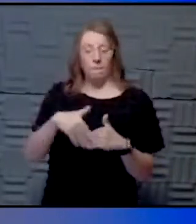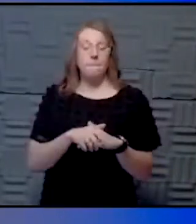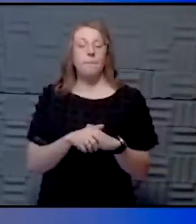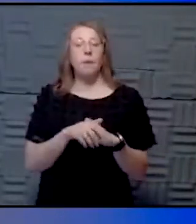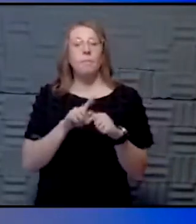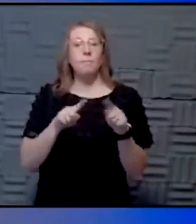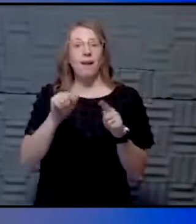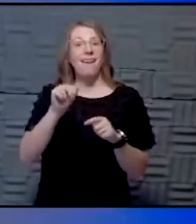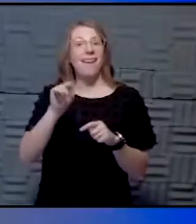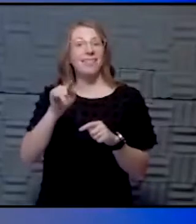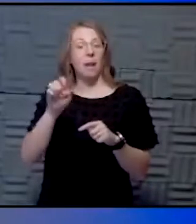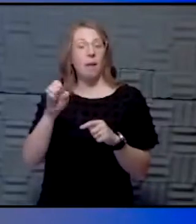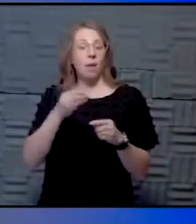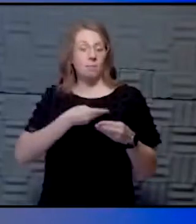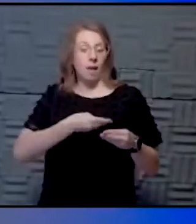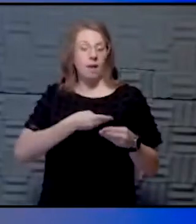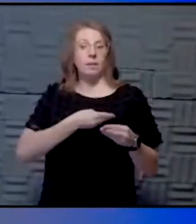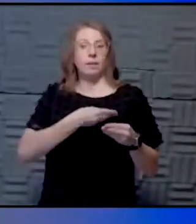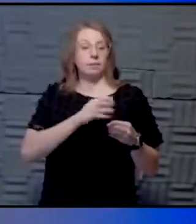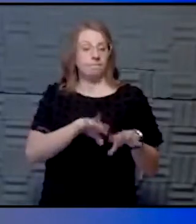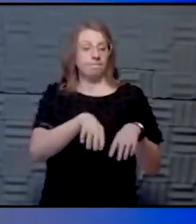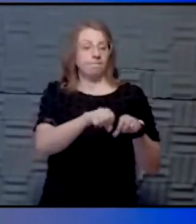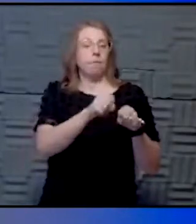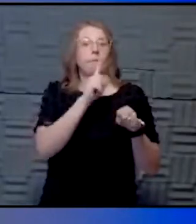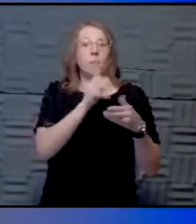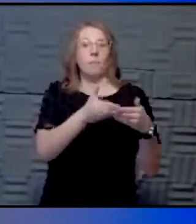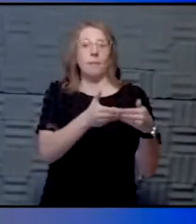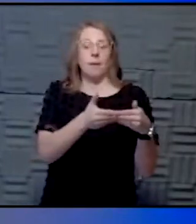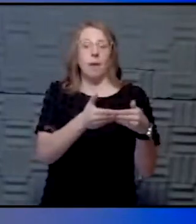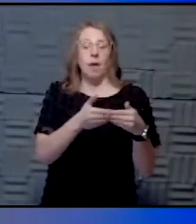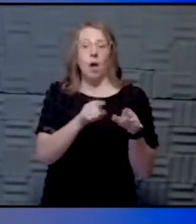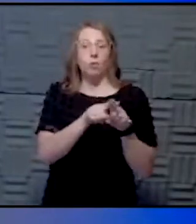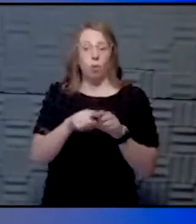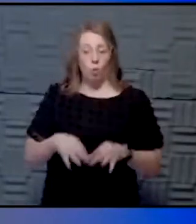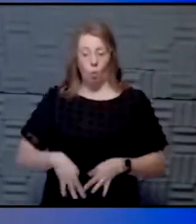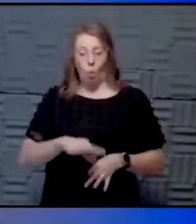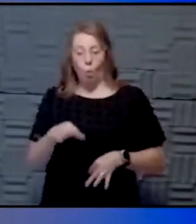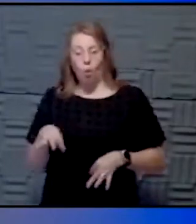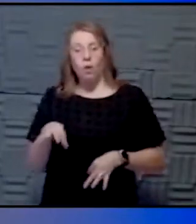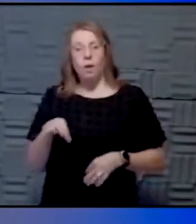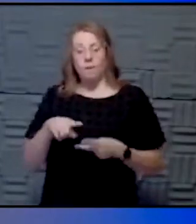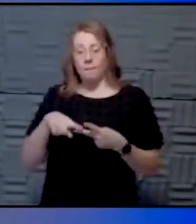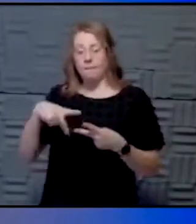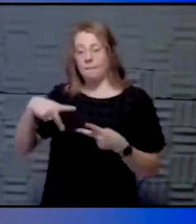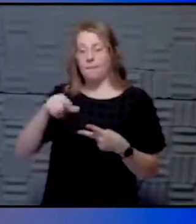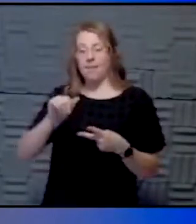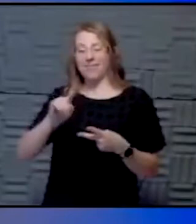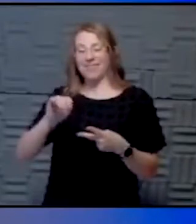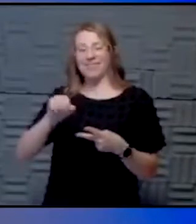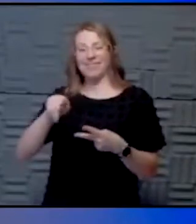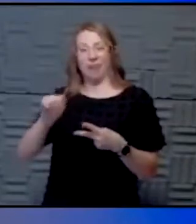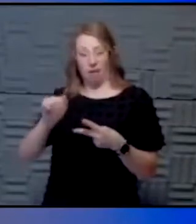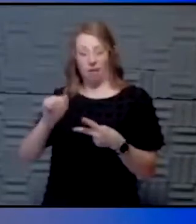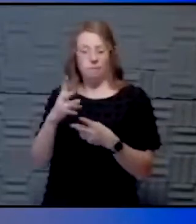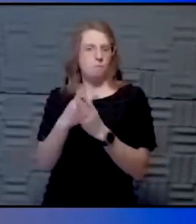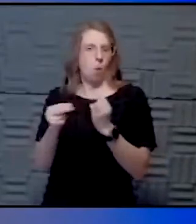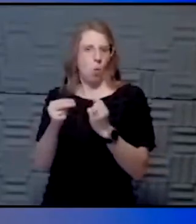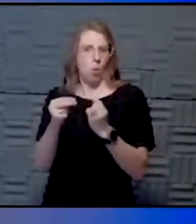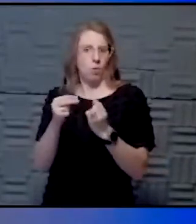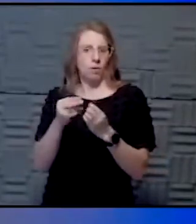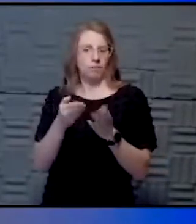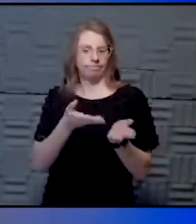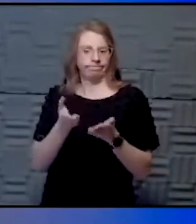been passed, as well as antibodies been passing in the cord and the placenta, so same thing. We don't know when that exact window